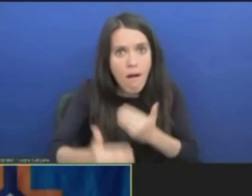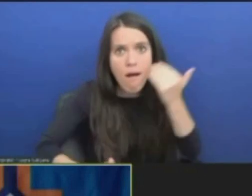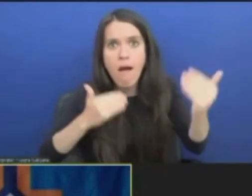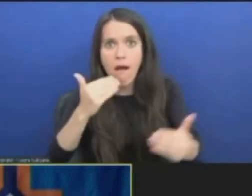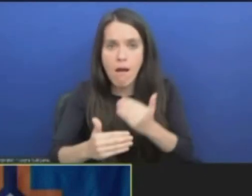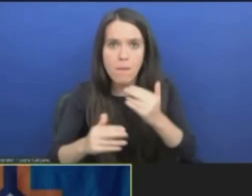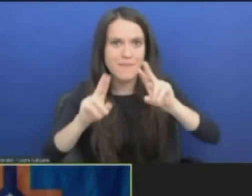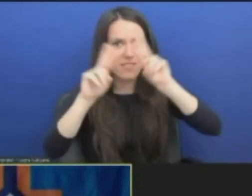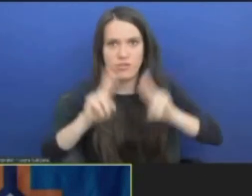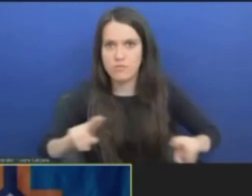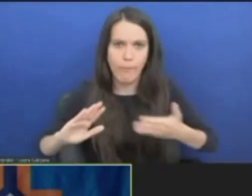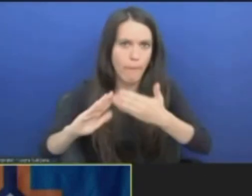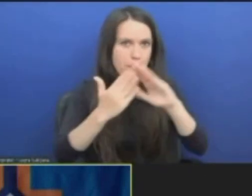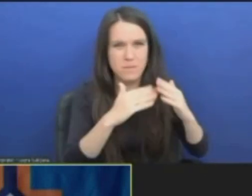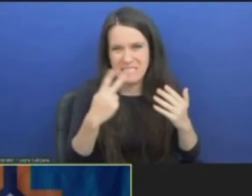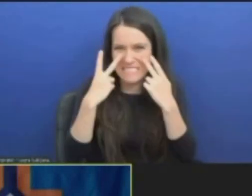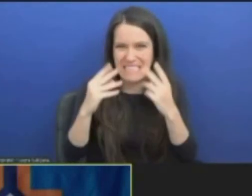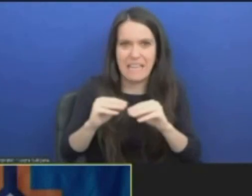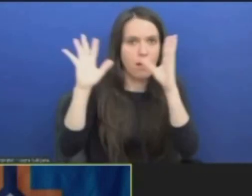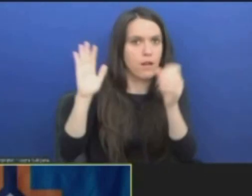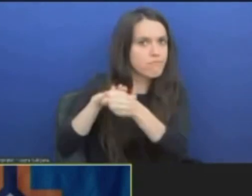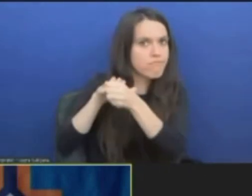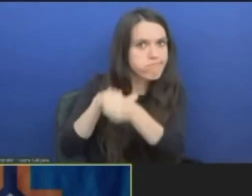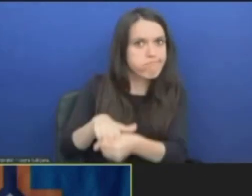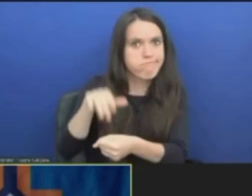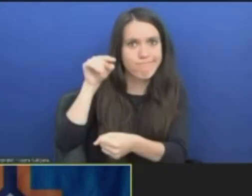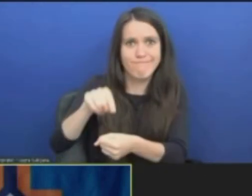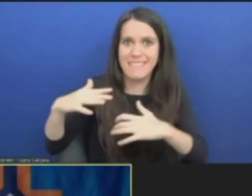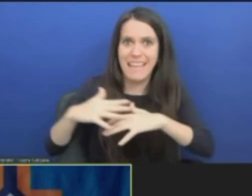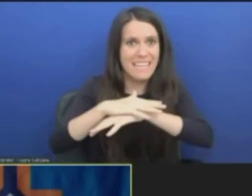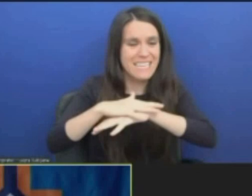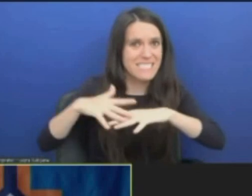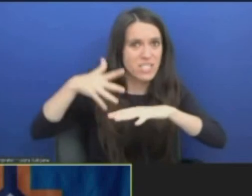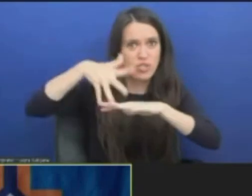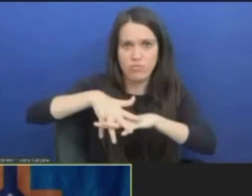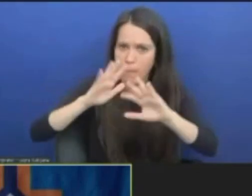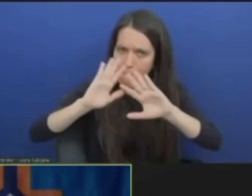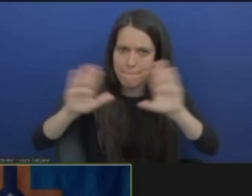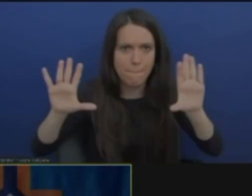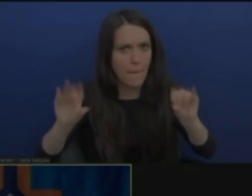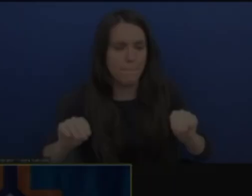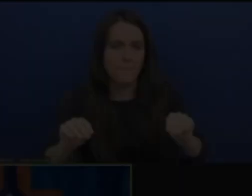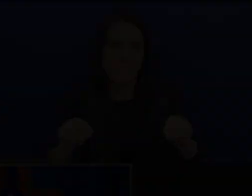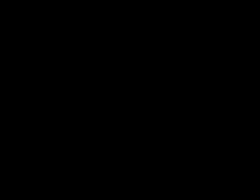The discriminatory approach to children, all the more so indigenous children, should end. Thank you.